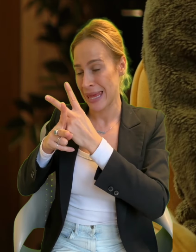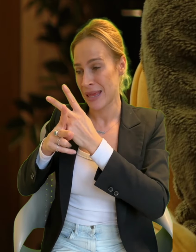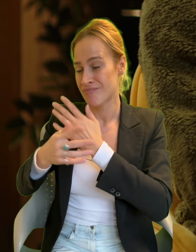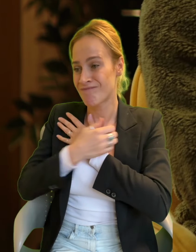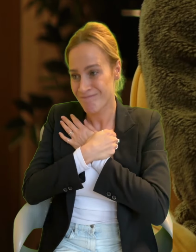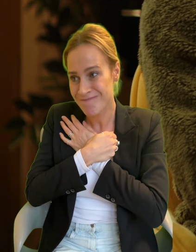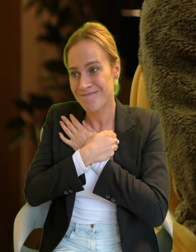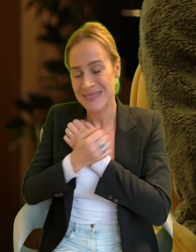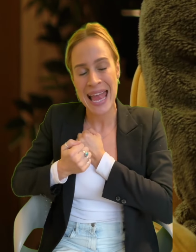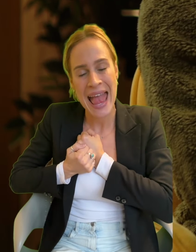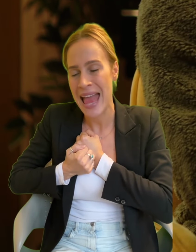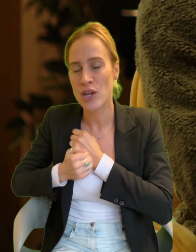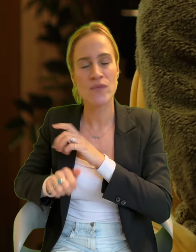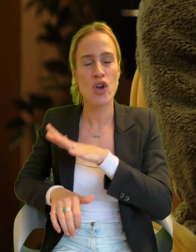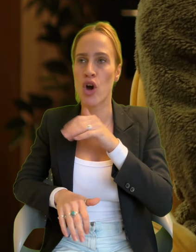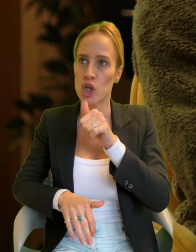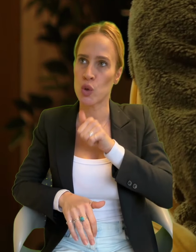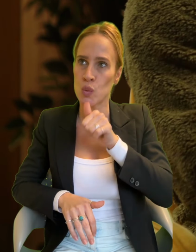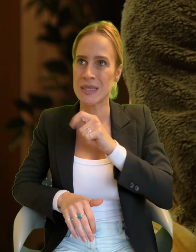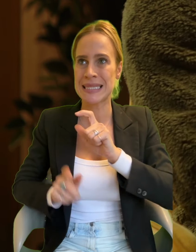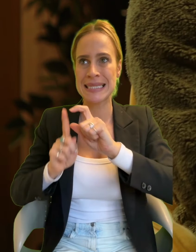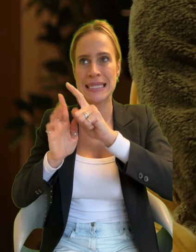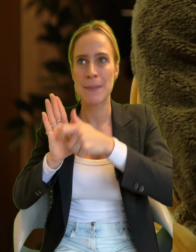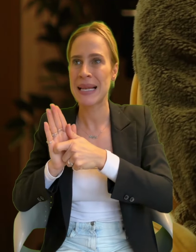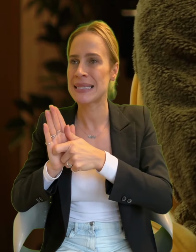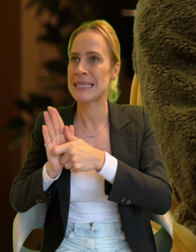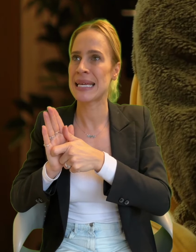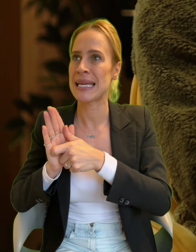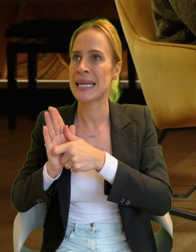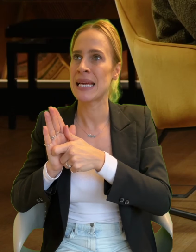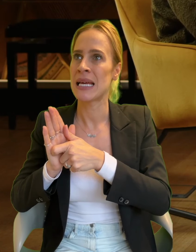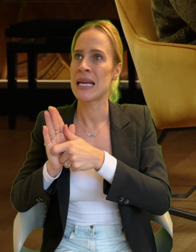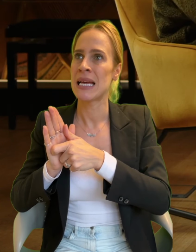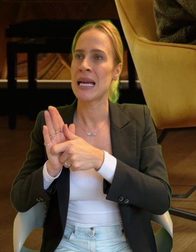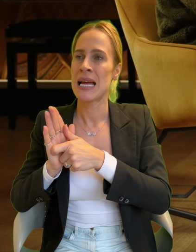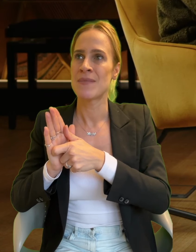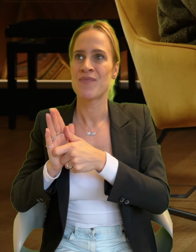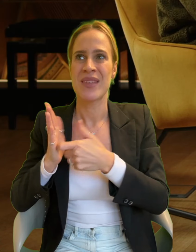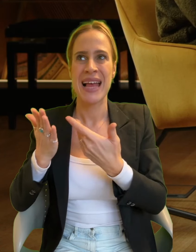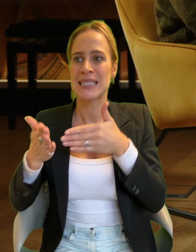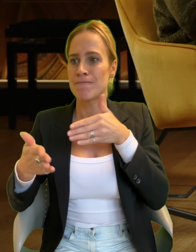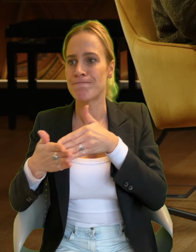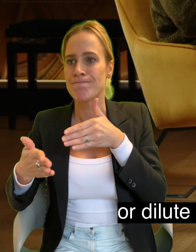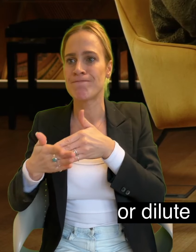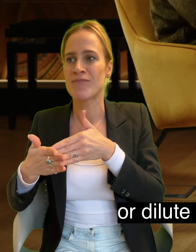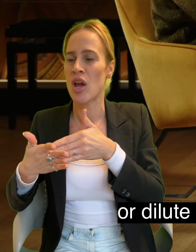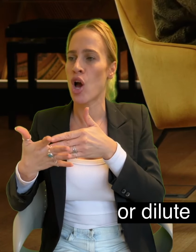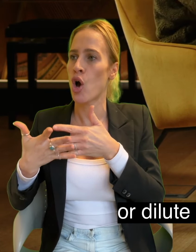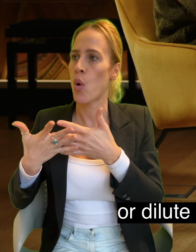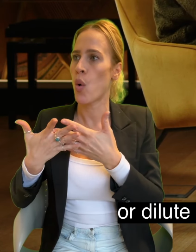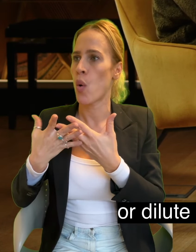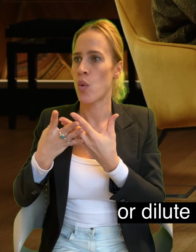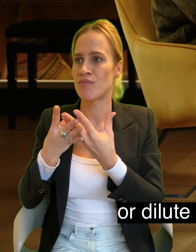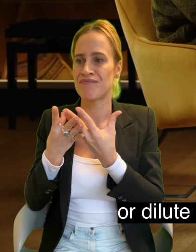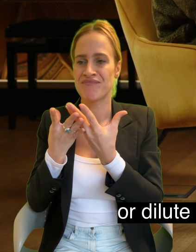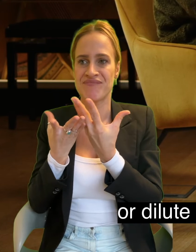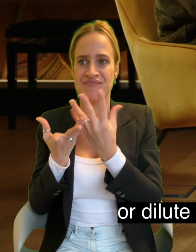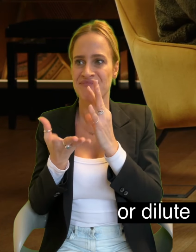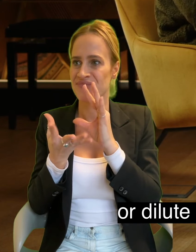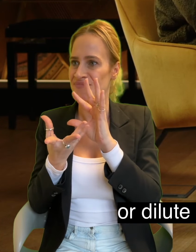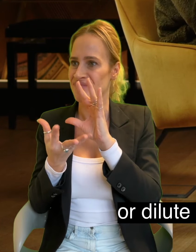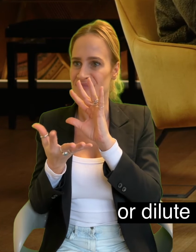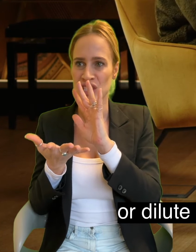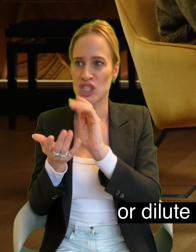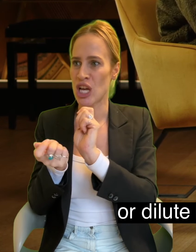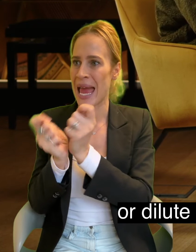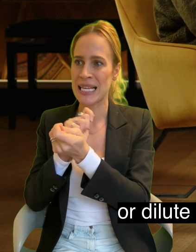disability as a reason to kind of dilute accomplishments or dilute his work